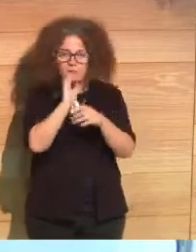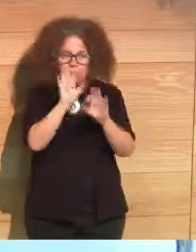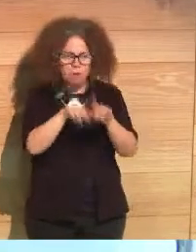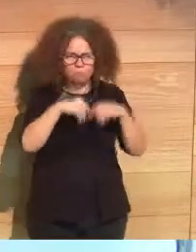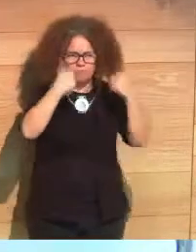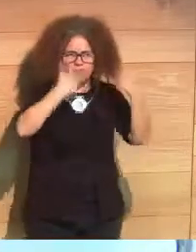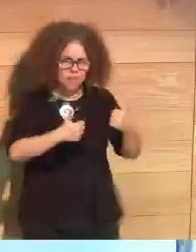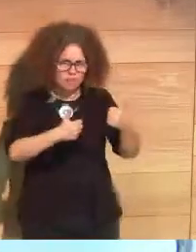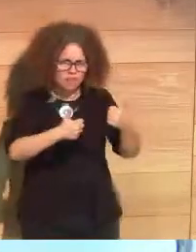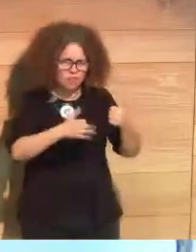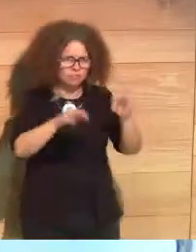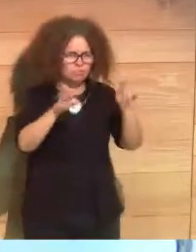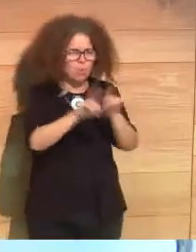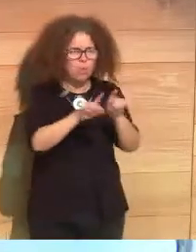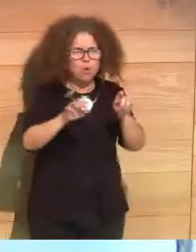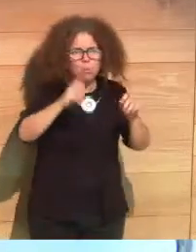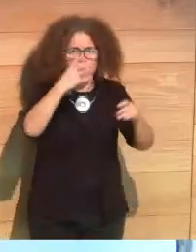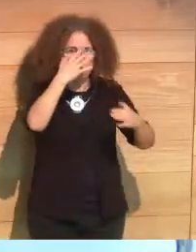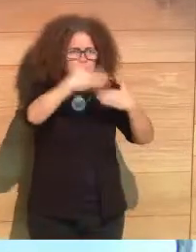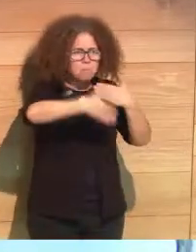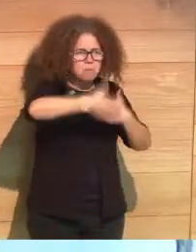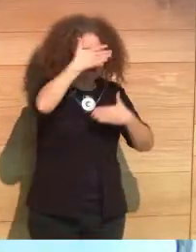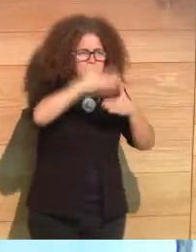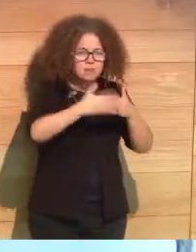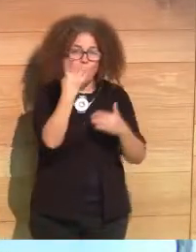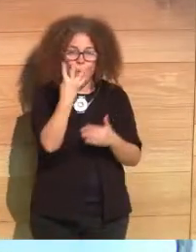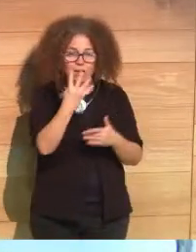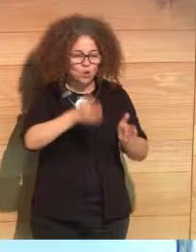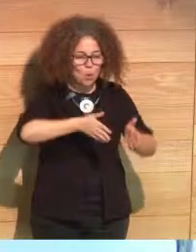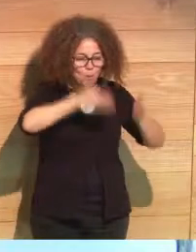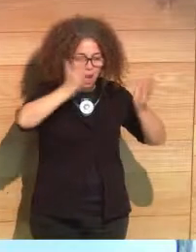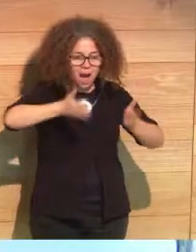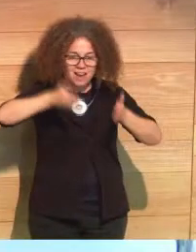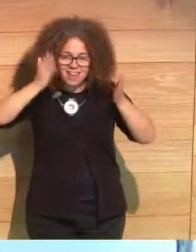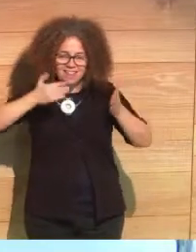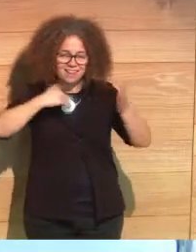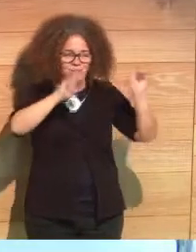4 walls with projection, but it's playing alternatively.